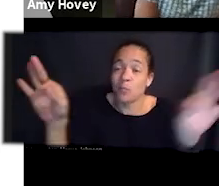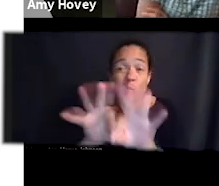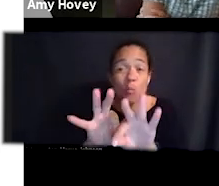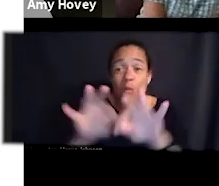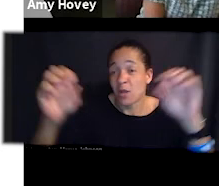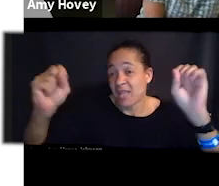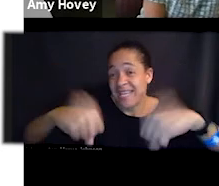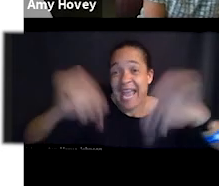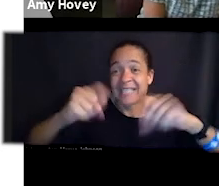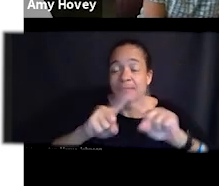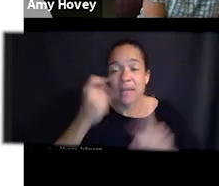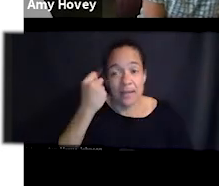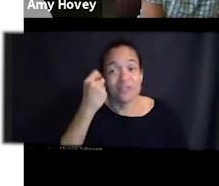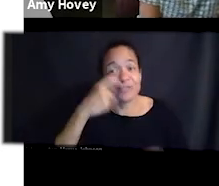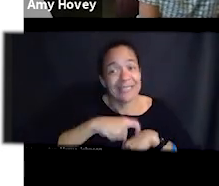time commitment